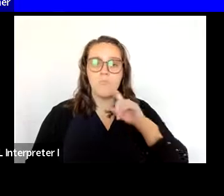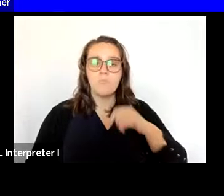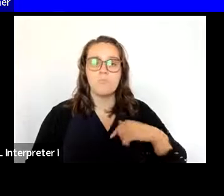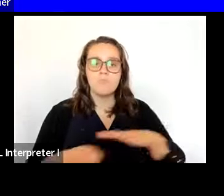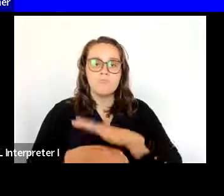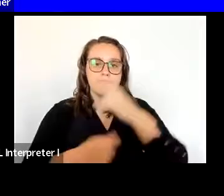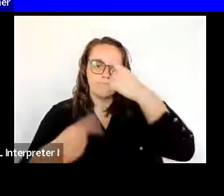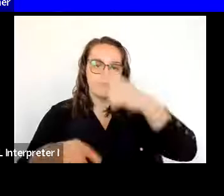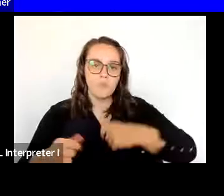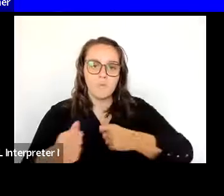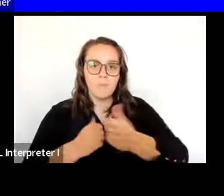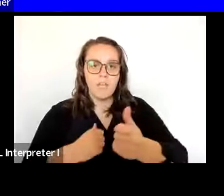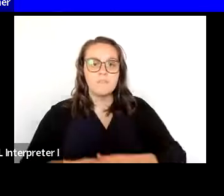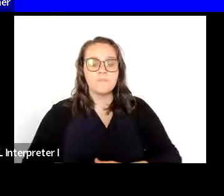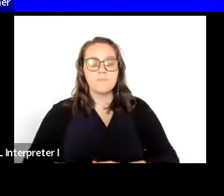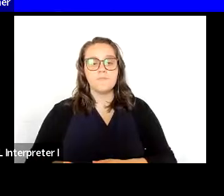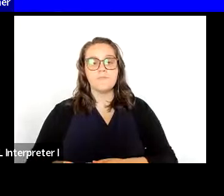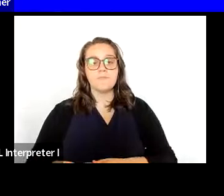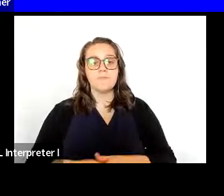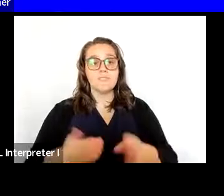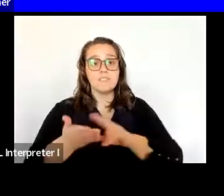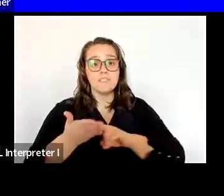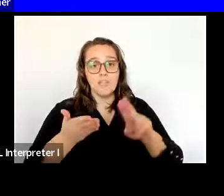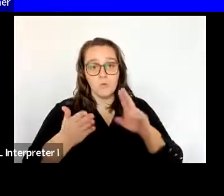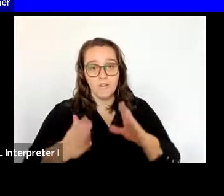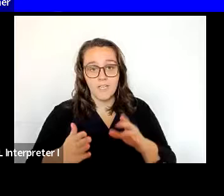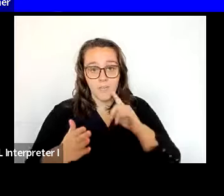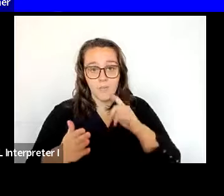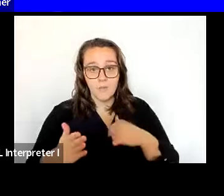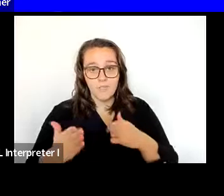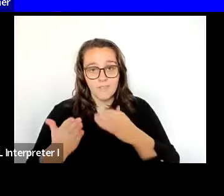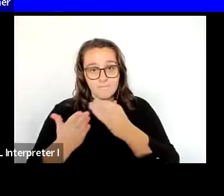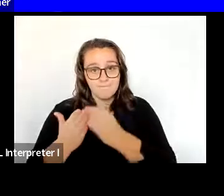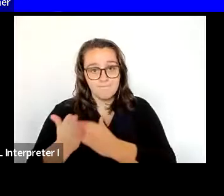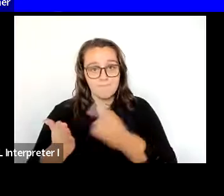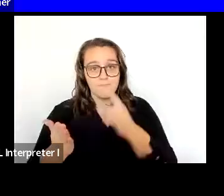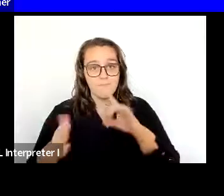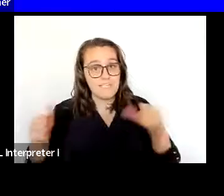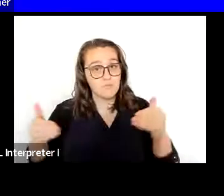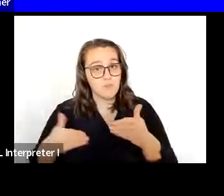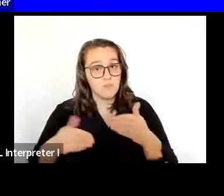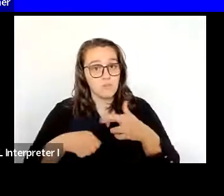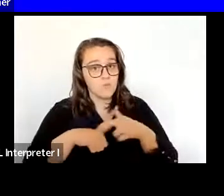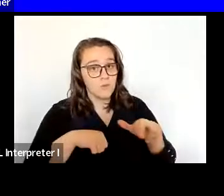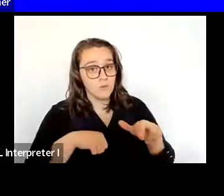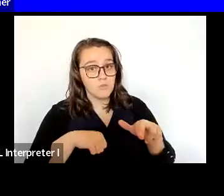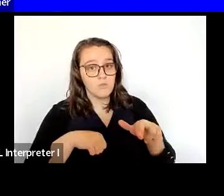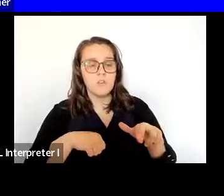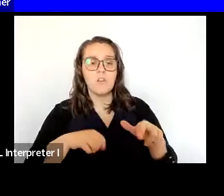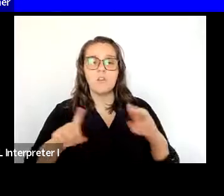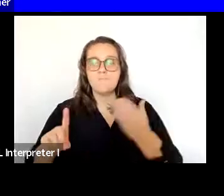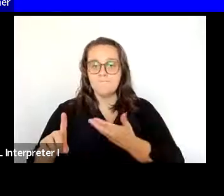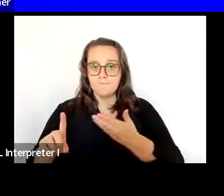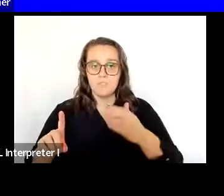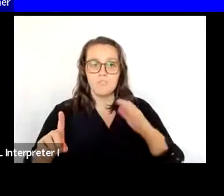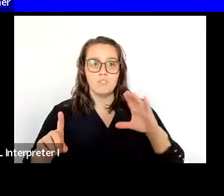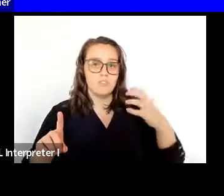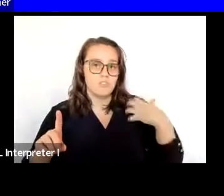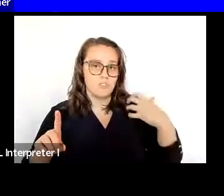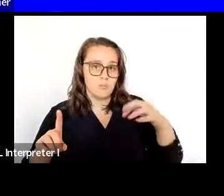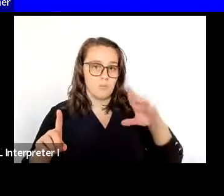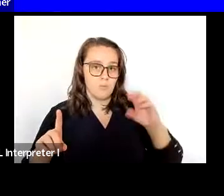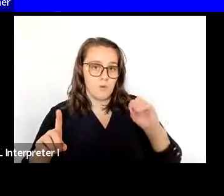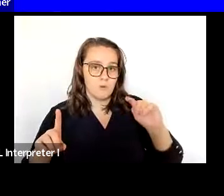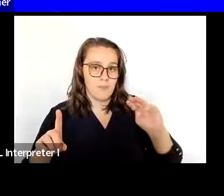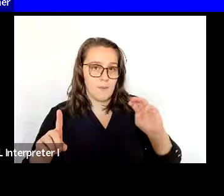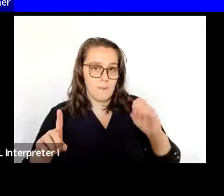unanimously. We have the Secretary's log of introductions and referrals. I'm going to recognize the Chair Pro Tem. And I am going to